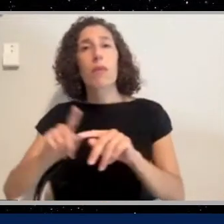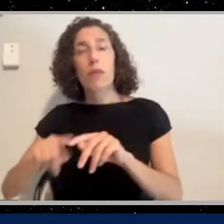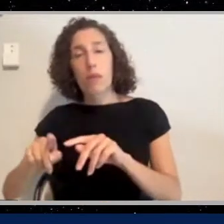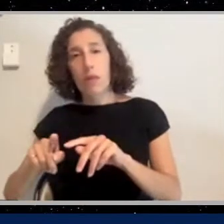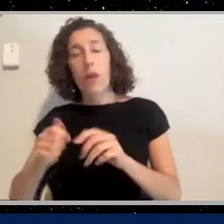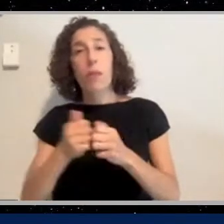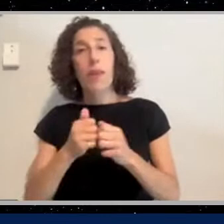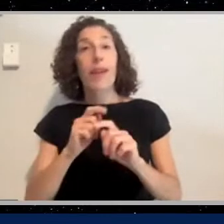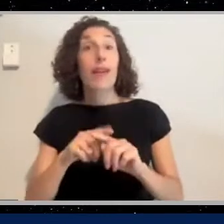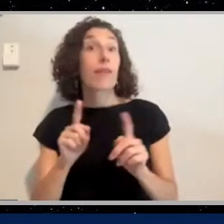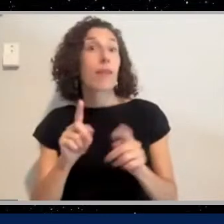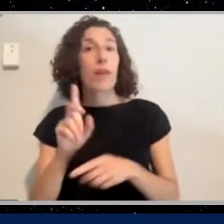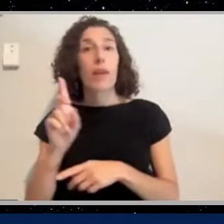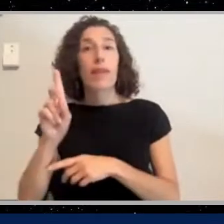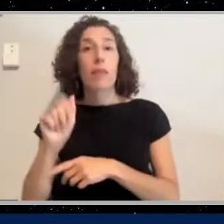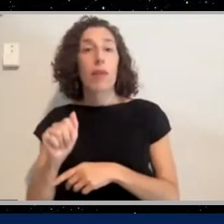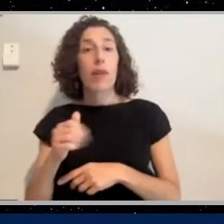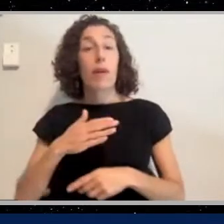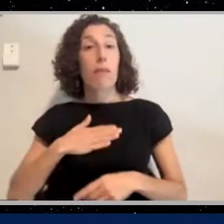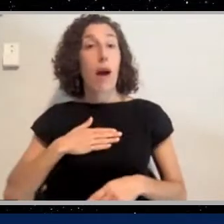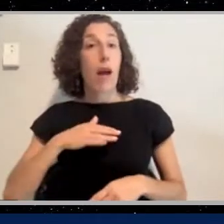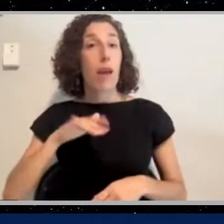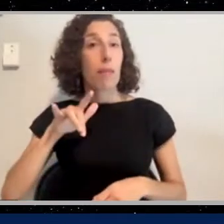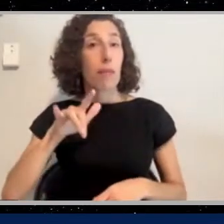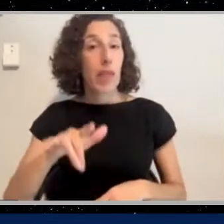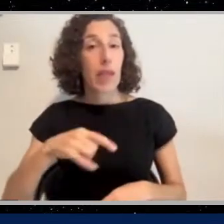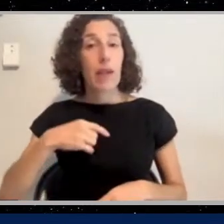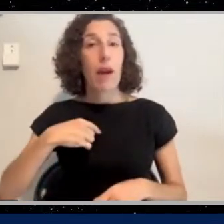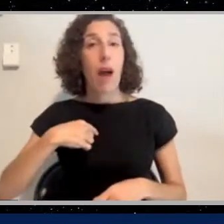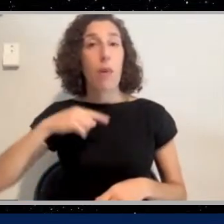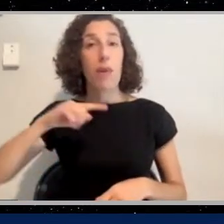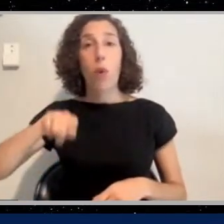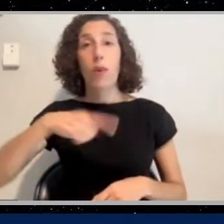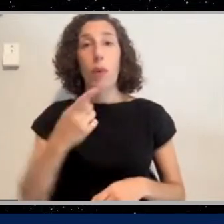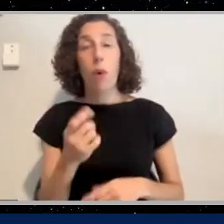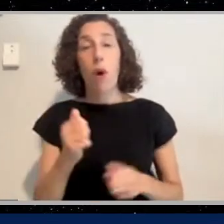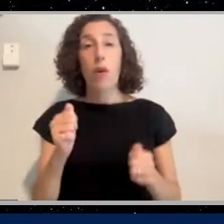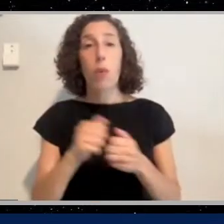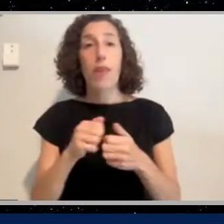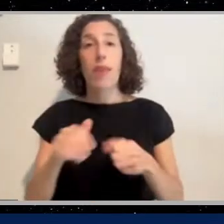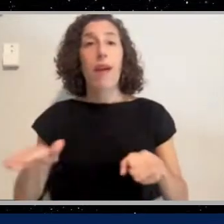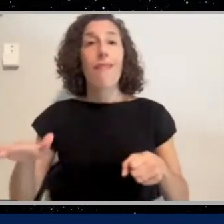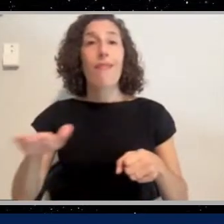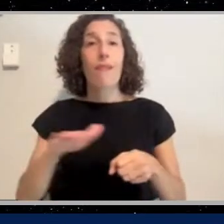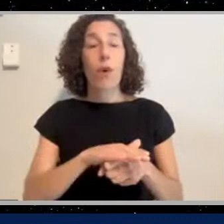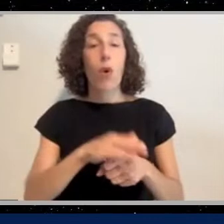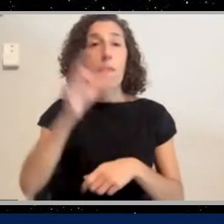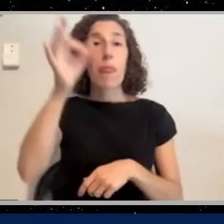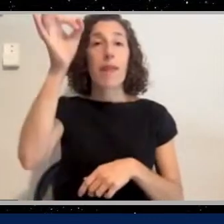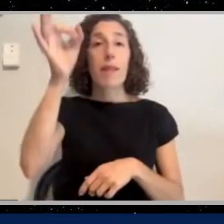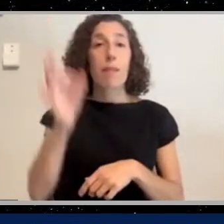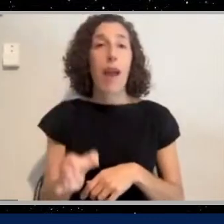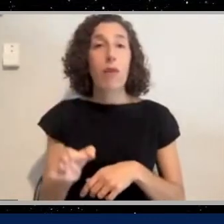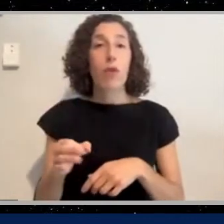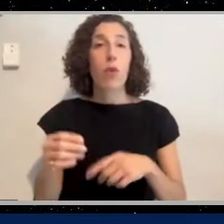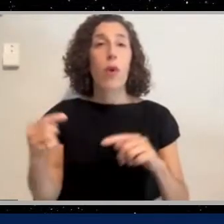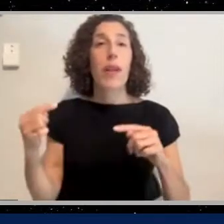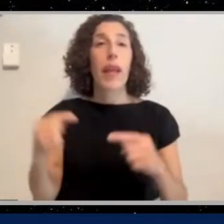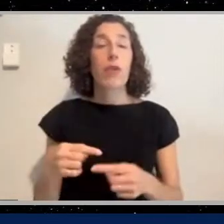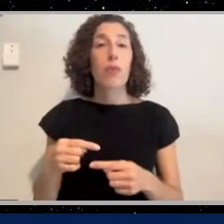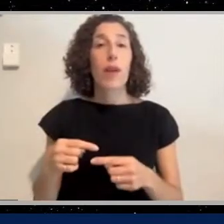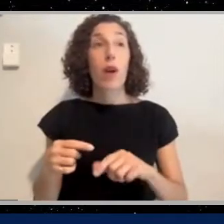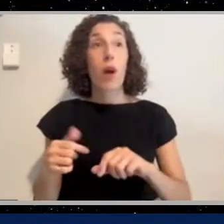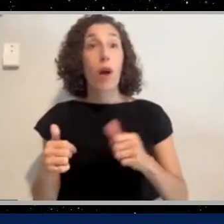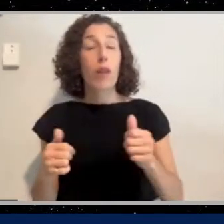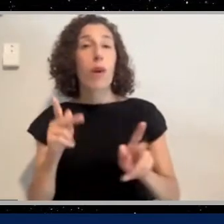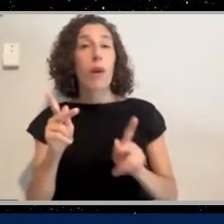mean, on my flight, I was the only one with a complete spinal cord injury. So there were people that were partial, there were people that had prosthetics, who are all